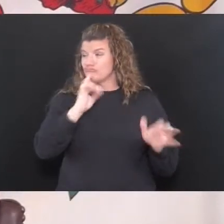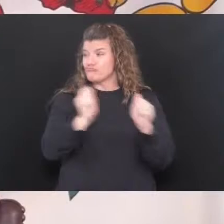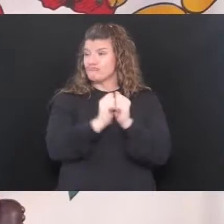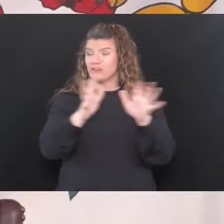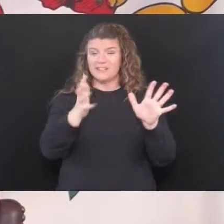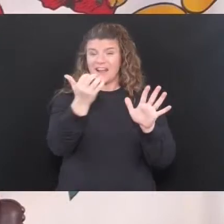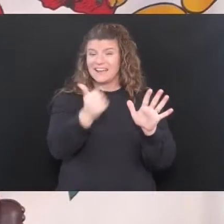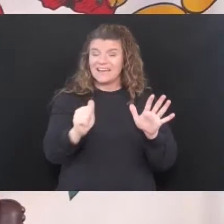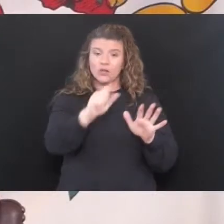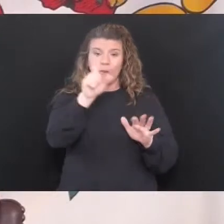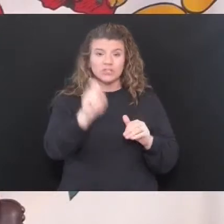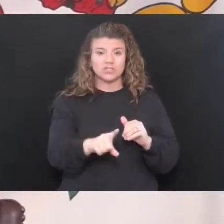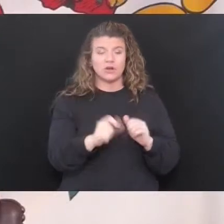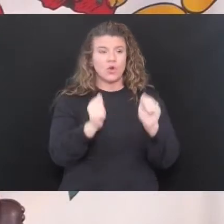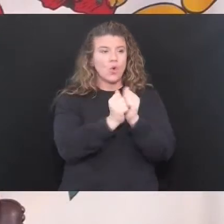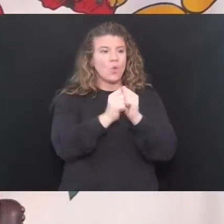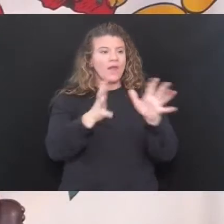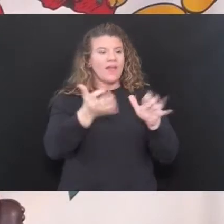any question,